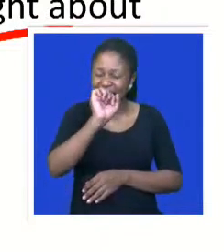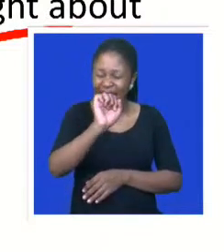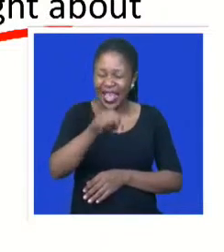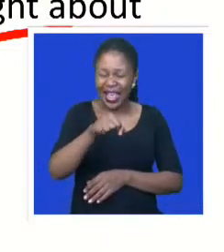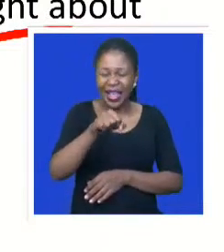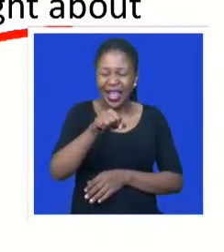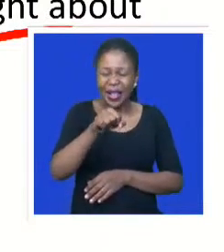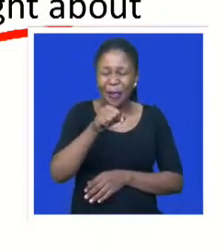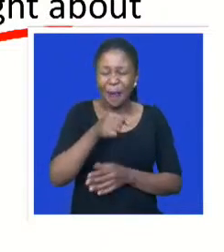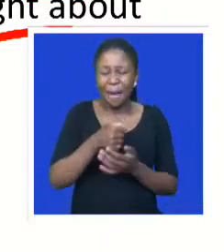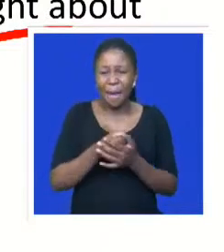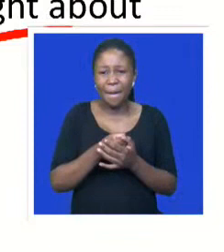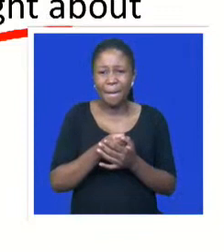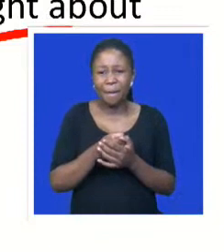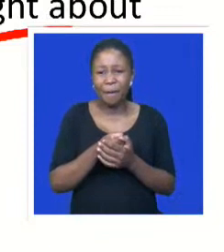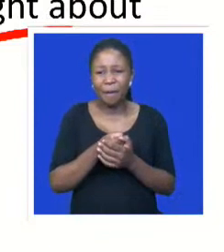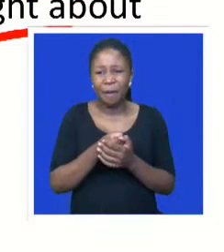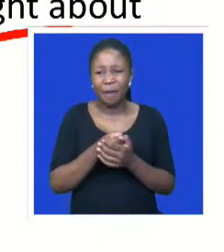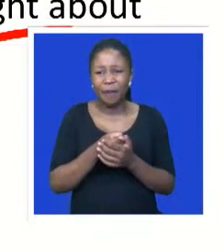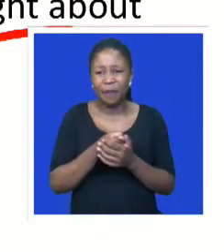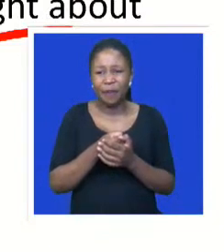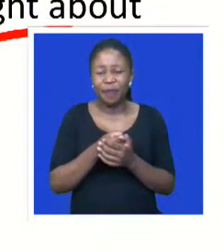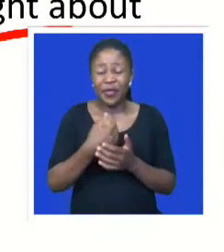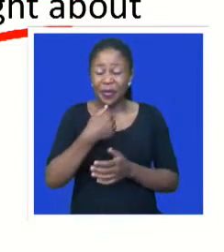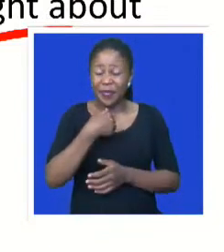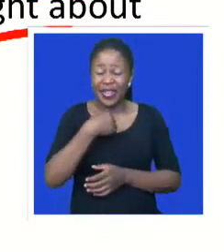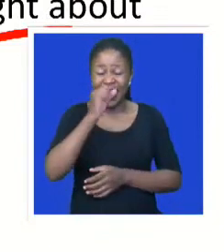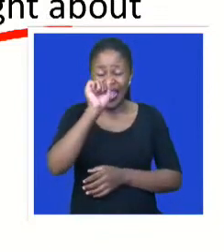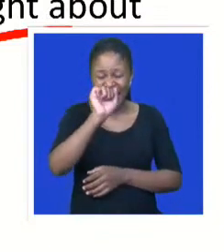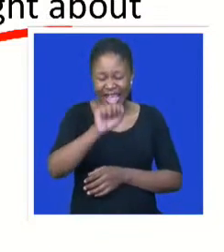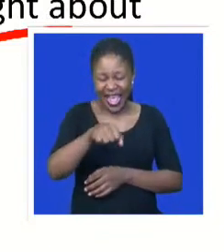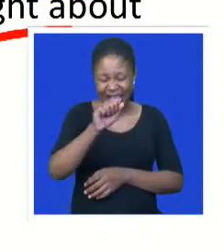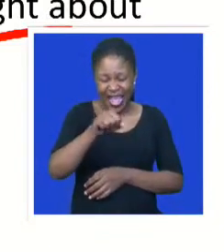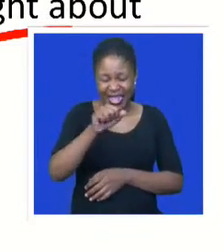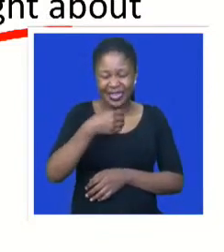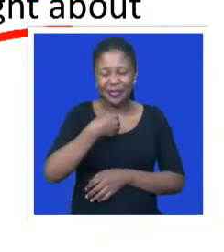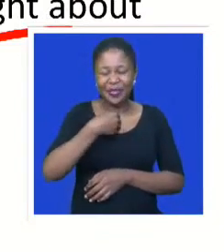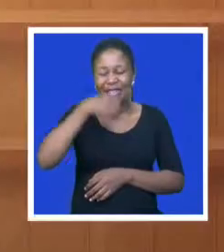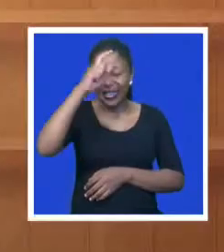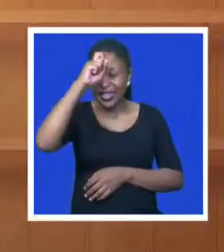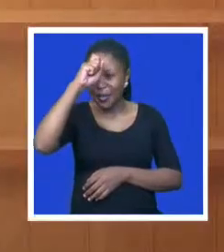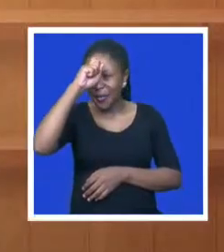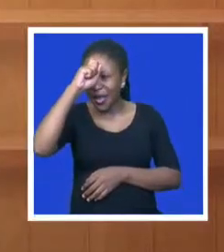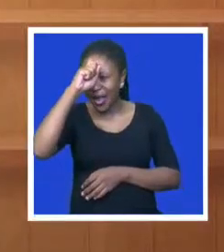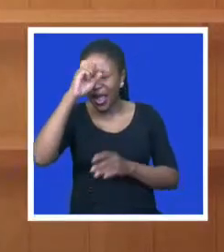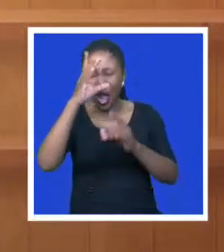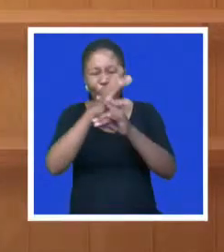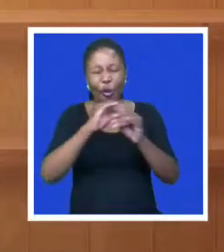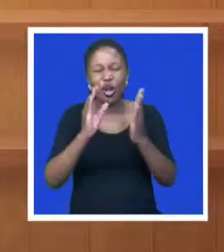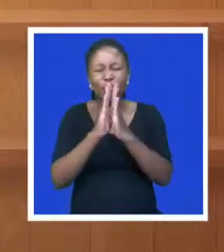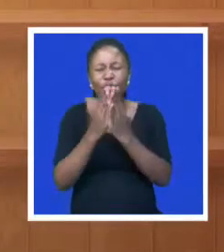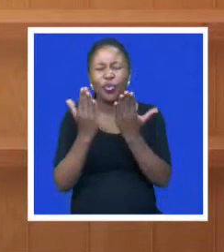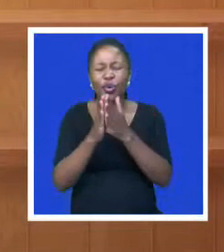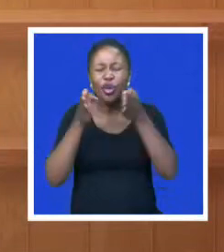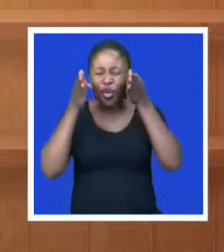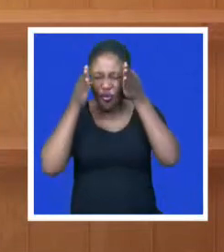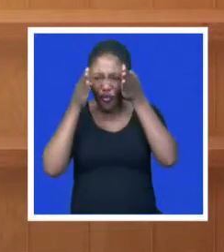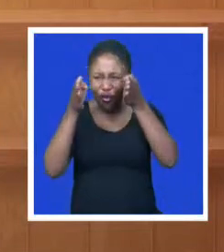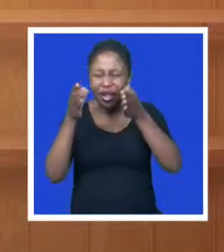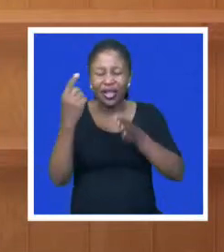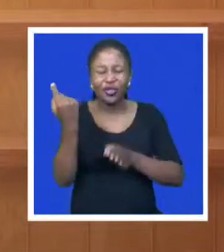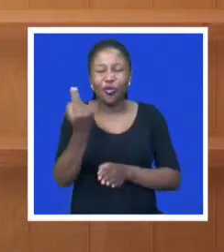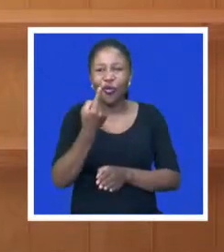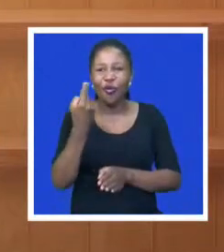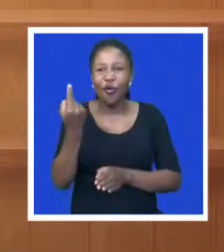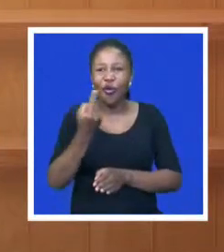interest was only on women? Yes, I think Luke's interest was only on women. And then, dear Lena,